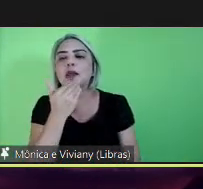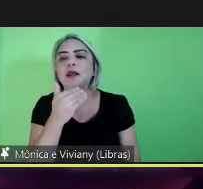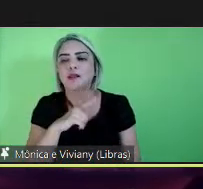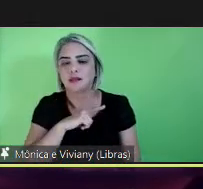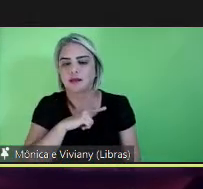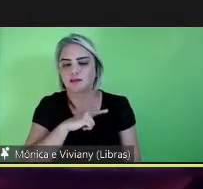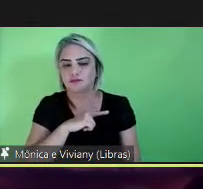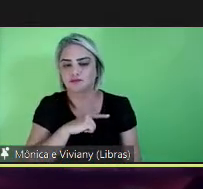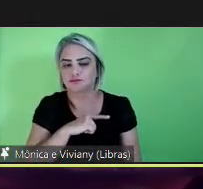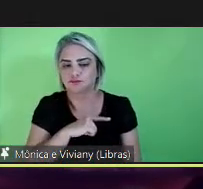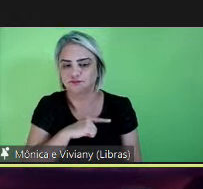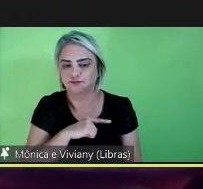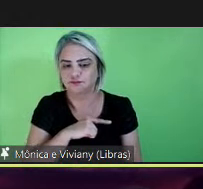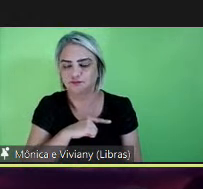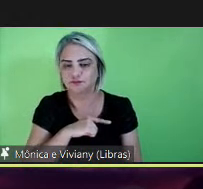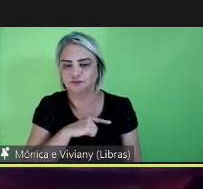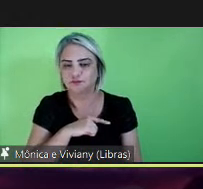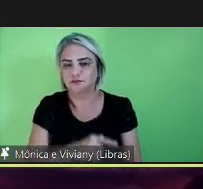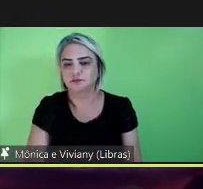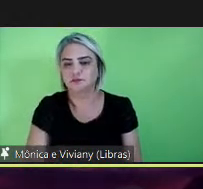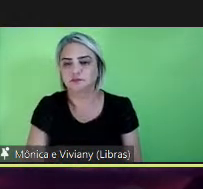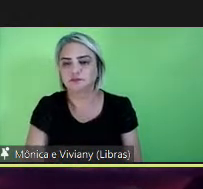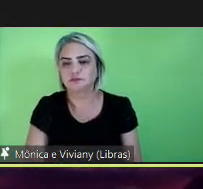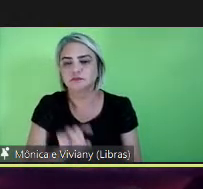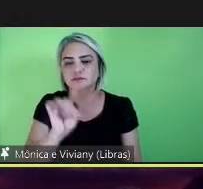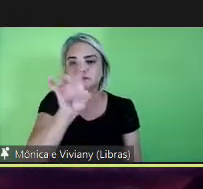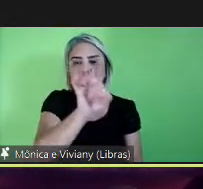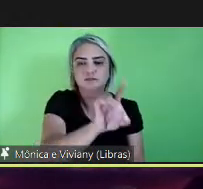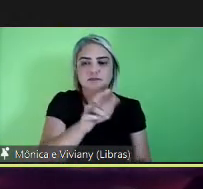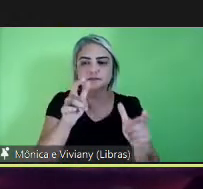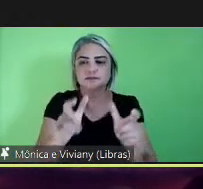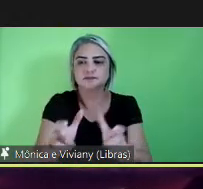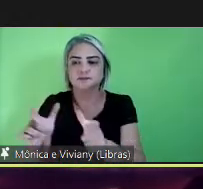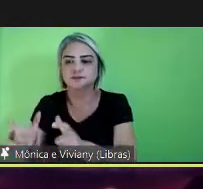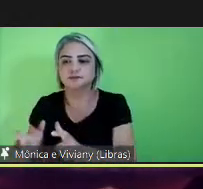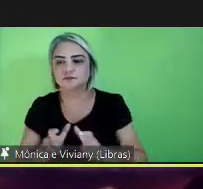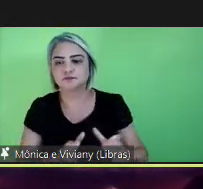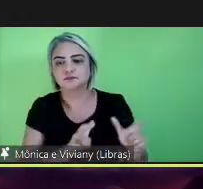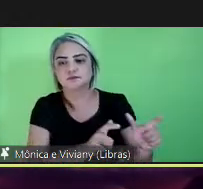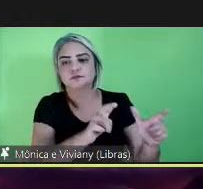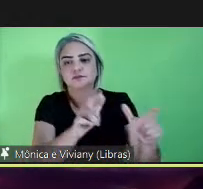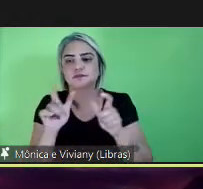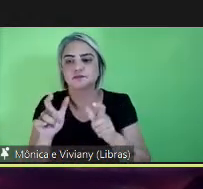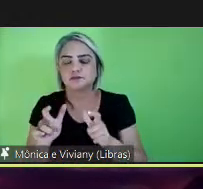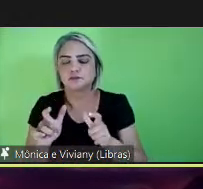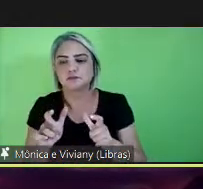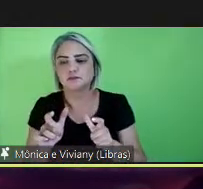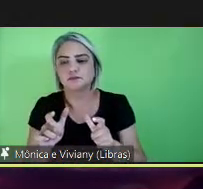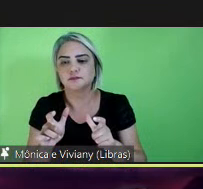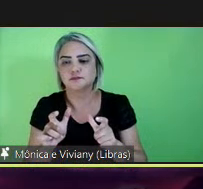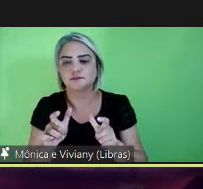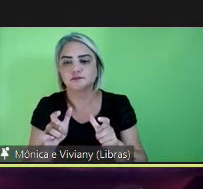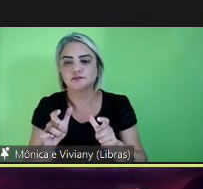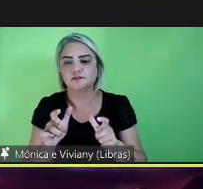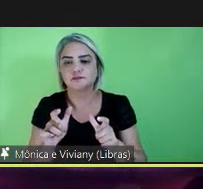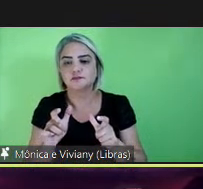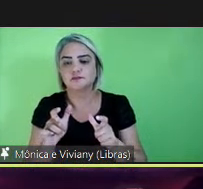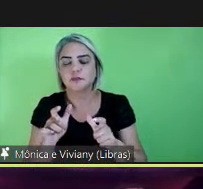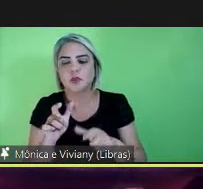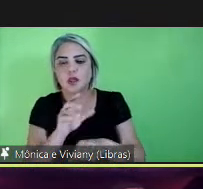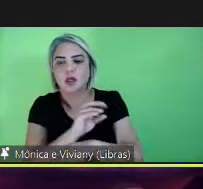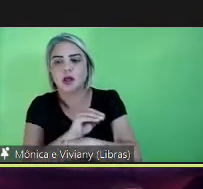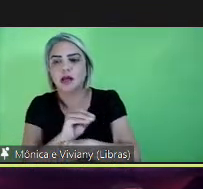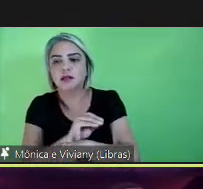in every setting, in care homes, in residential homes, as I